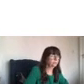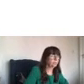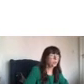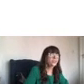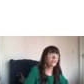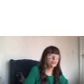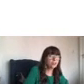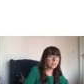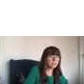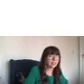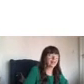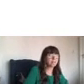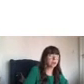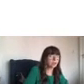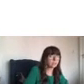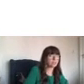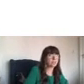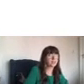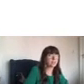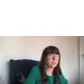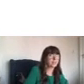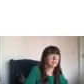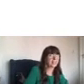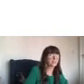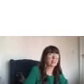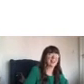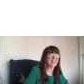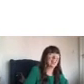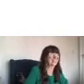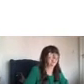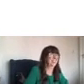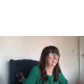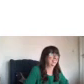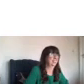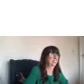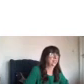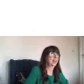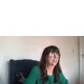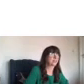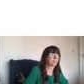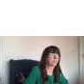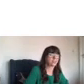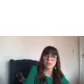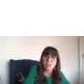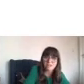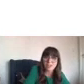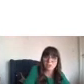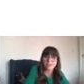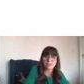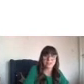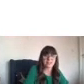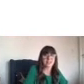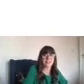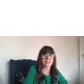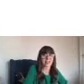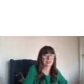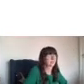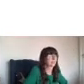people with degrees and master's degrees and PhDs have escalated as a result of that, which I find